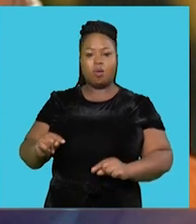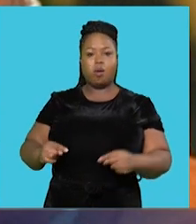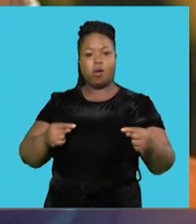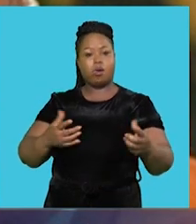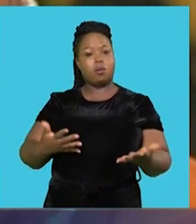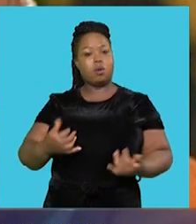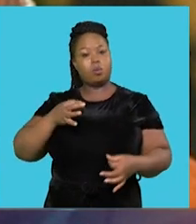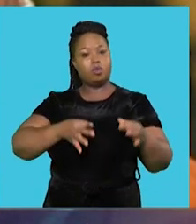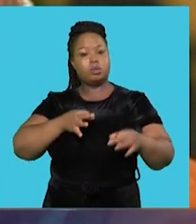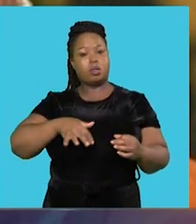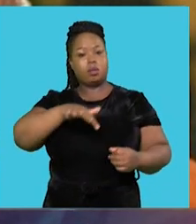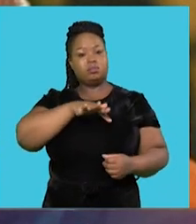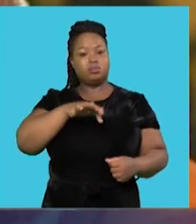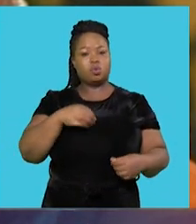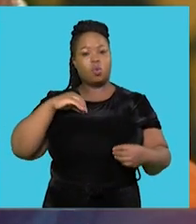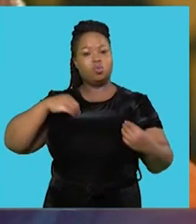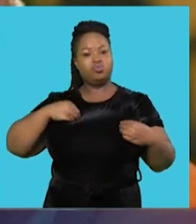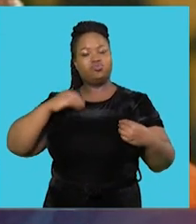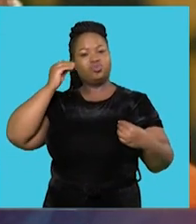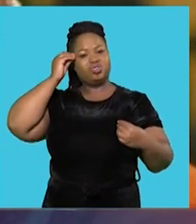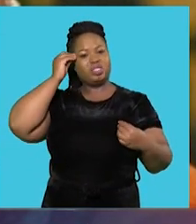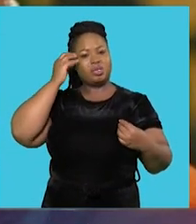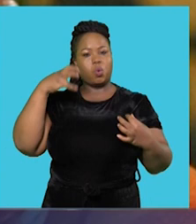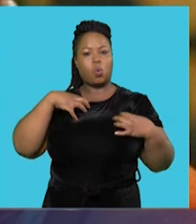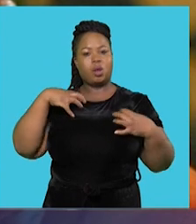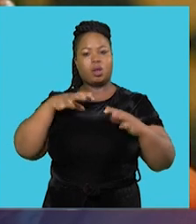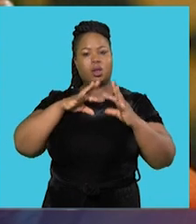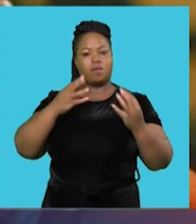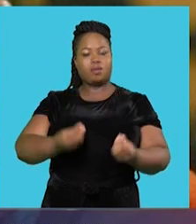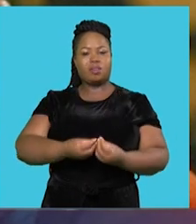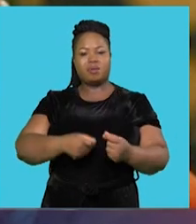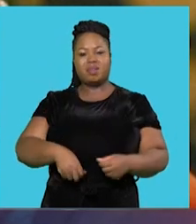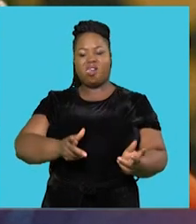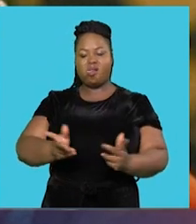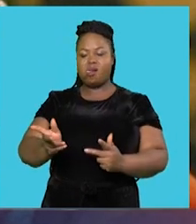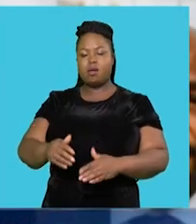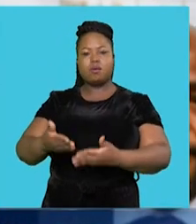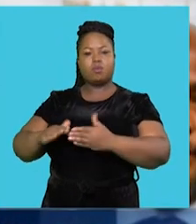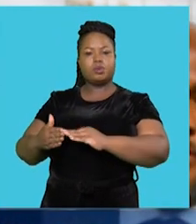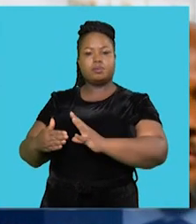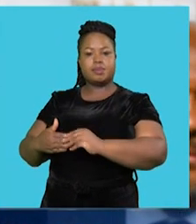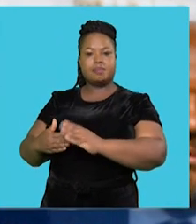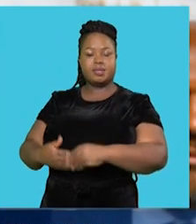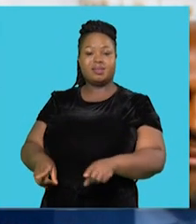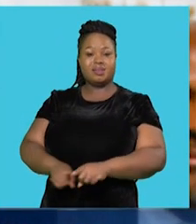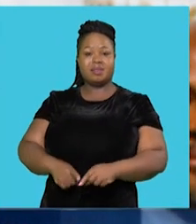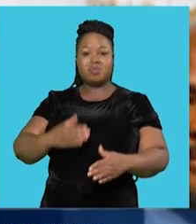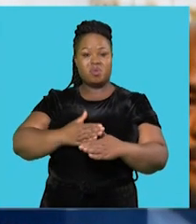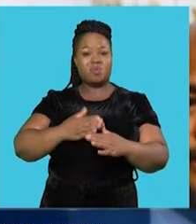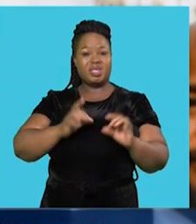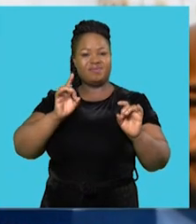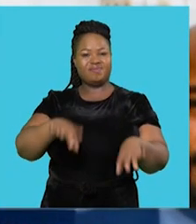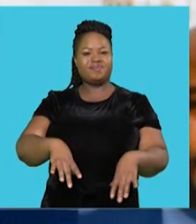establishment which places its own selfish interest above everything else and above the needs of citizens and above the work that